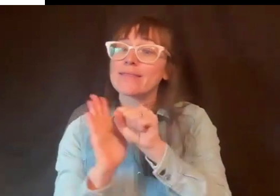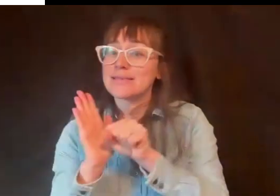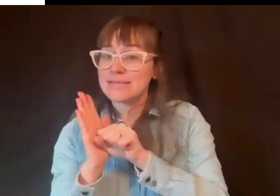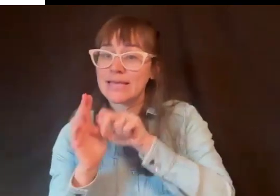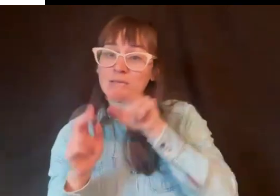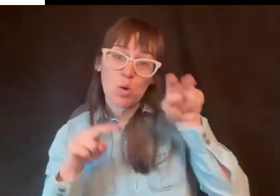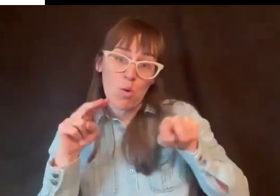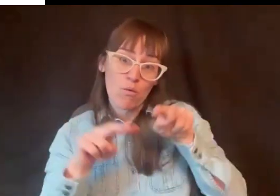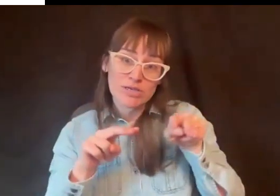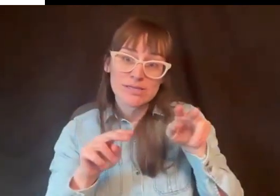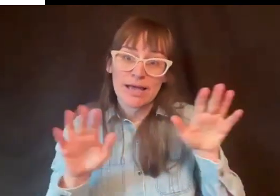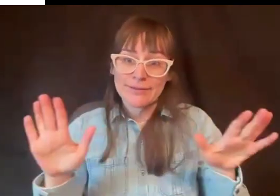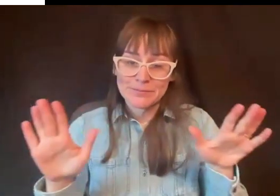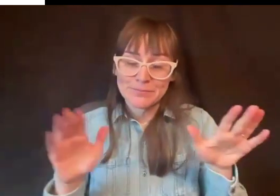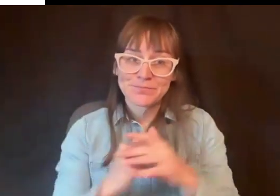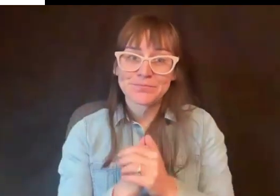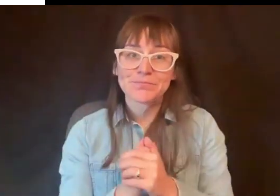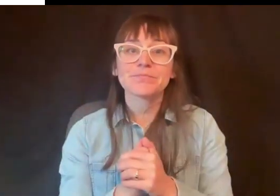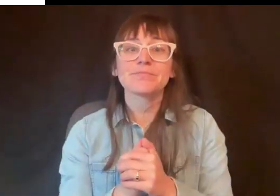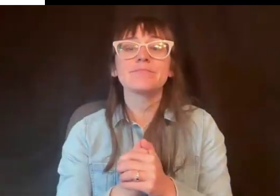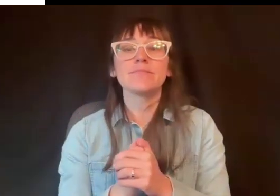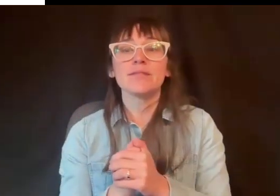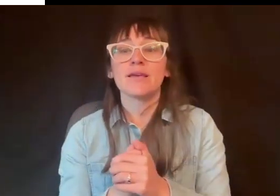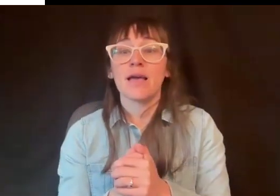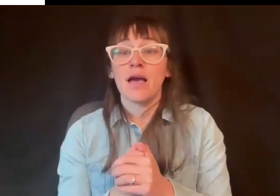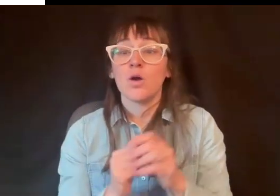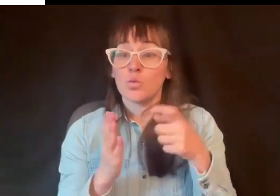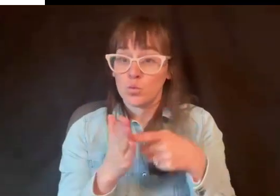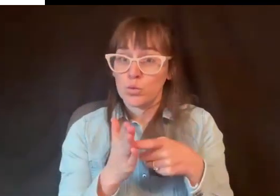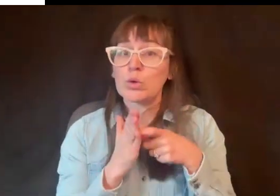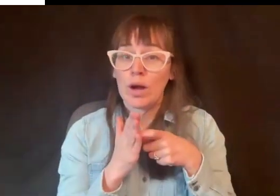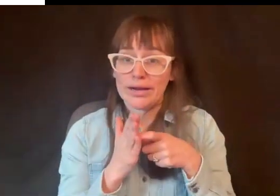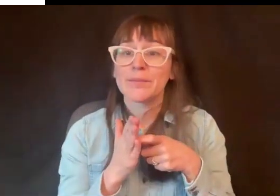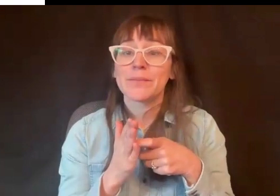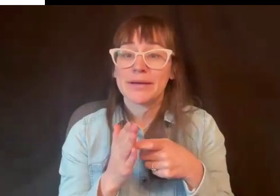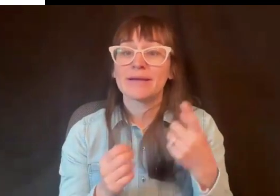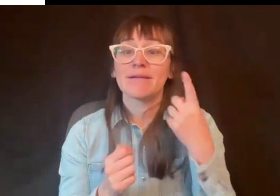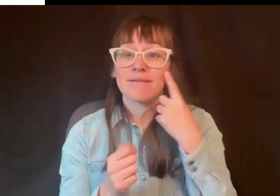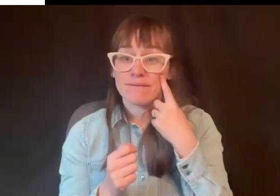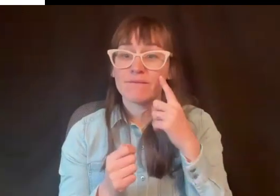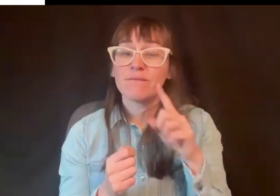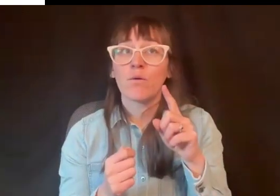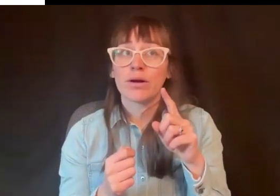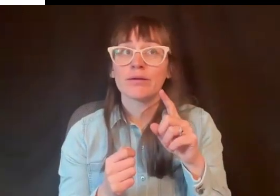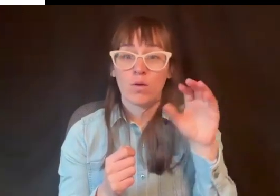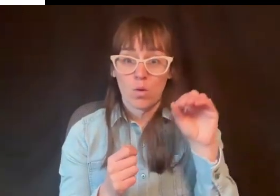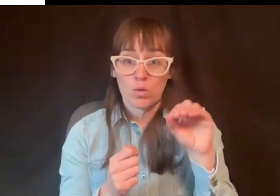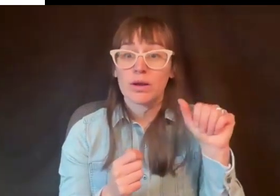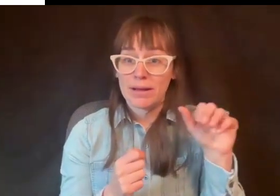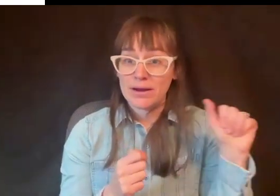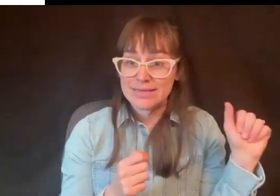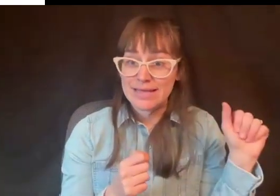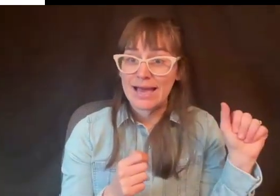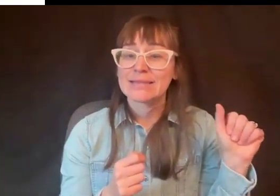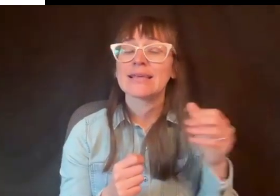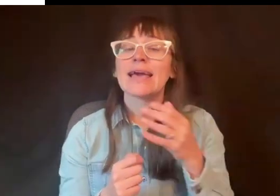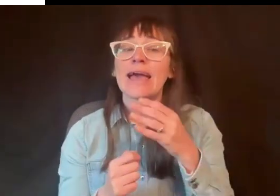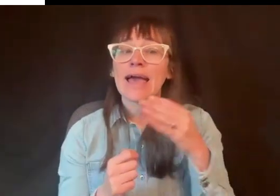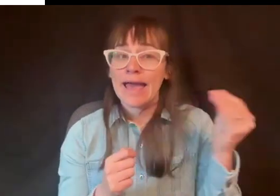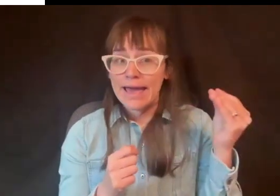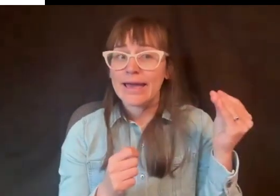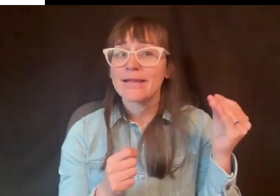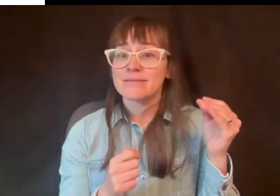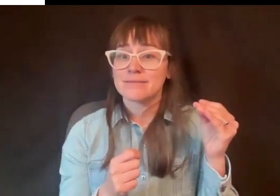responsibilities? Beyond the fact that it's a requirement in the Older Americans Act, the Act also lays out